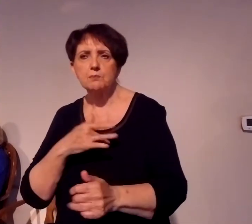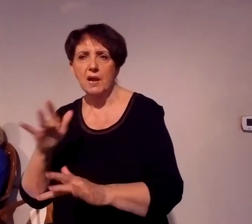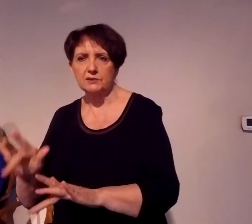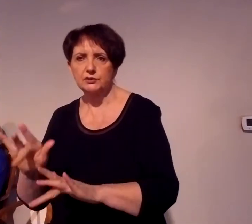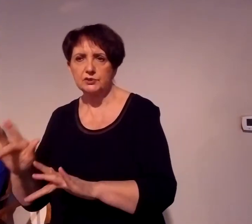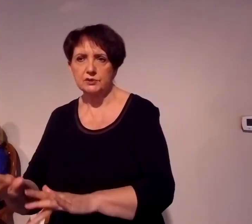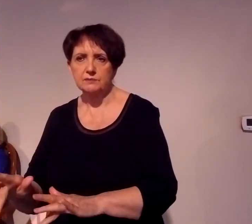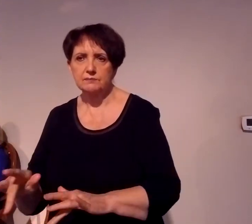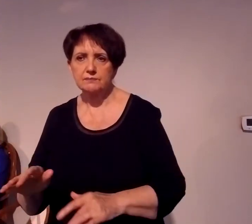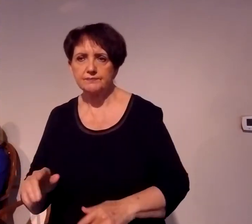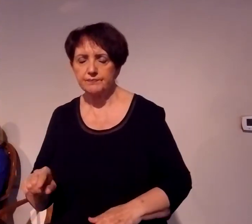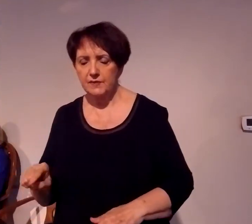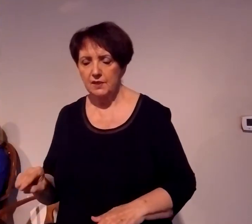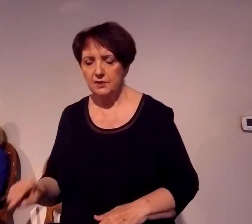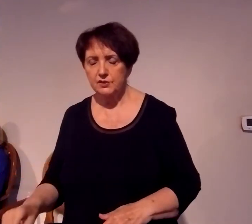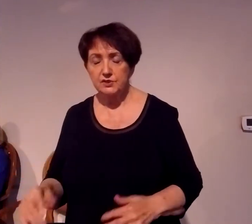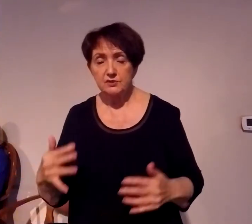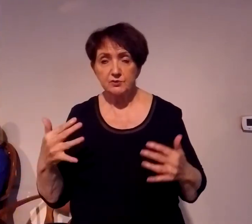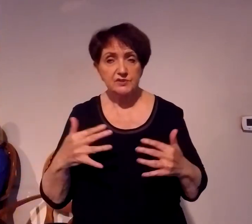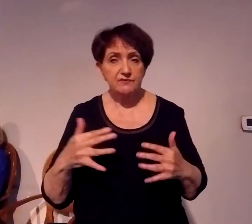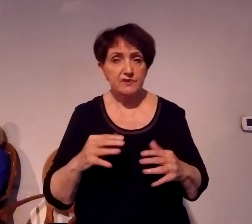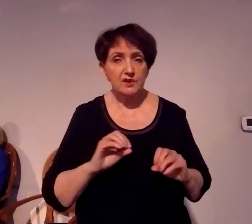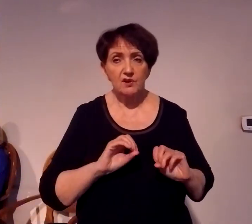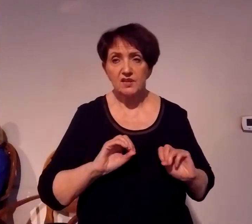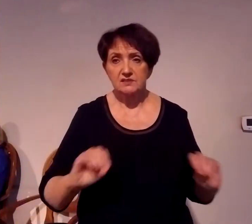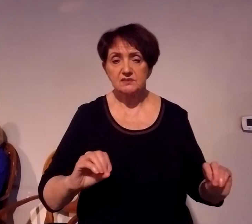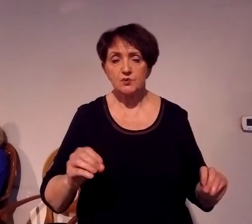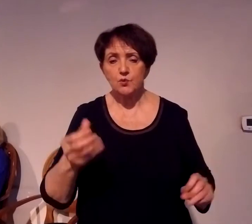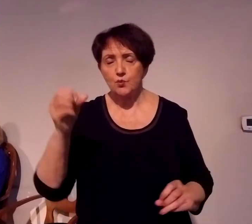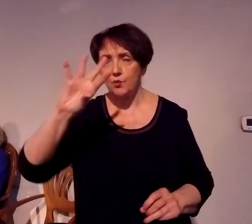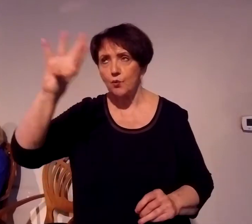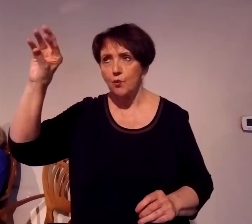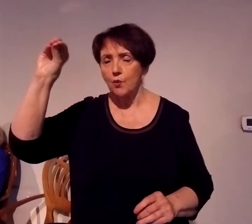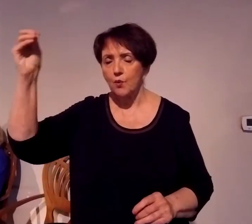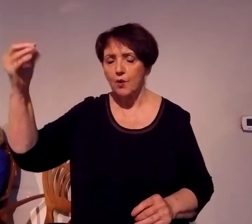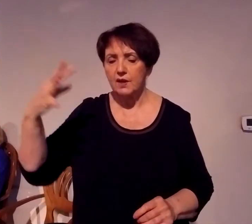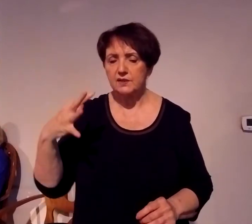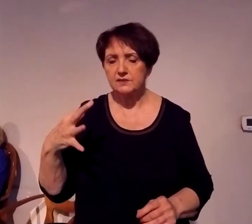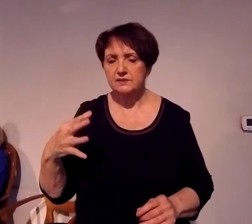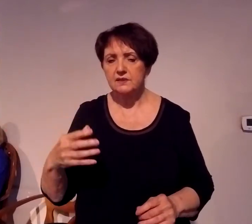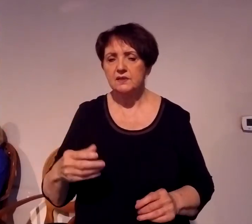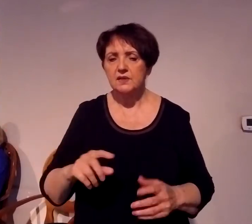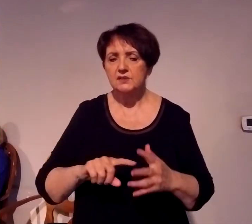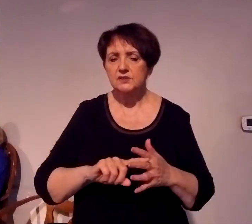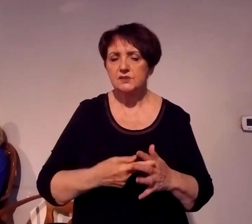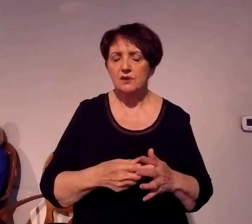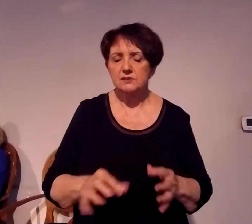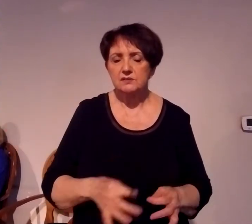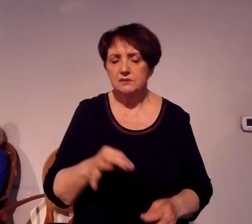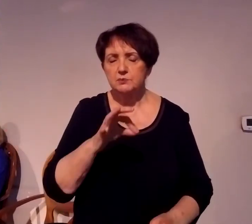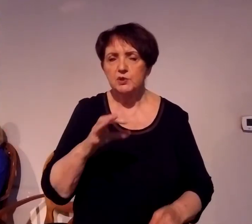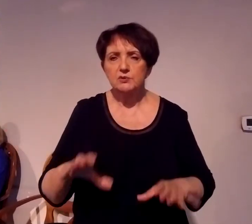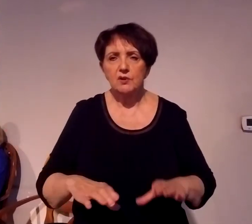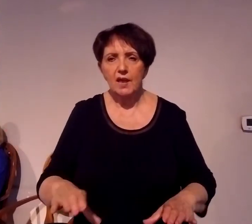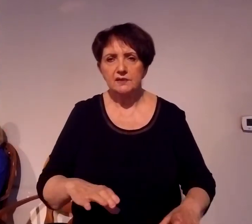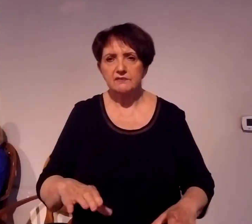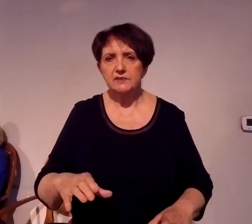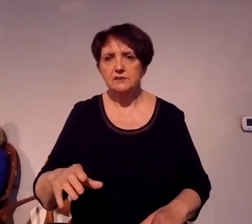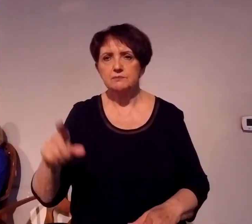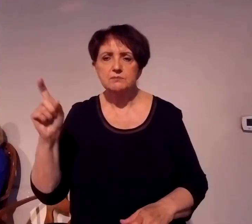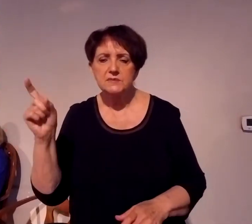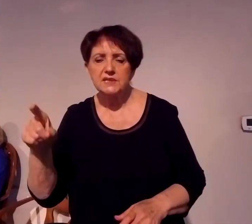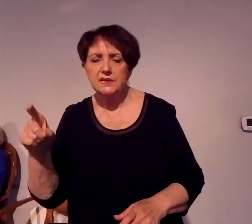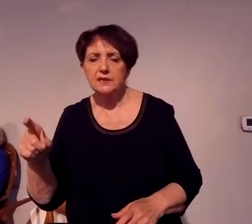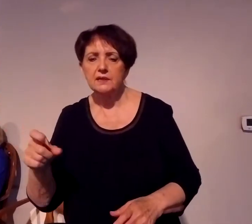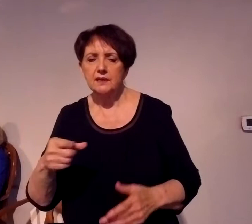She whose fearless grace ignites the conscious spiritual activism needed in the birth and